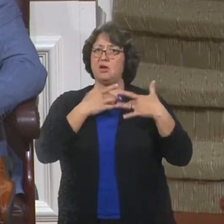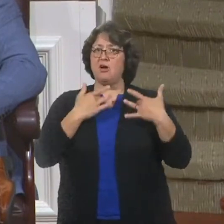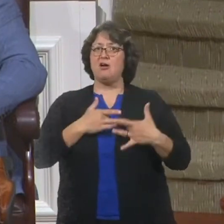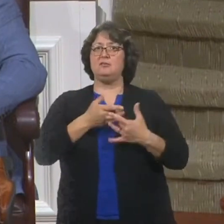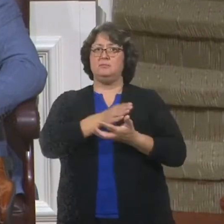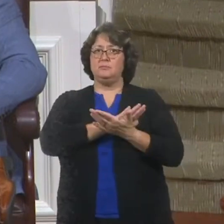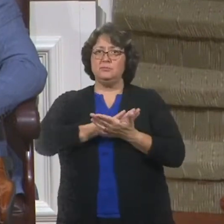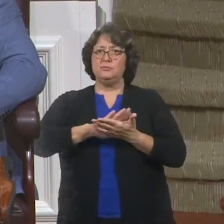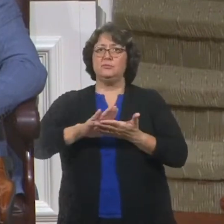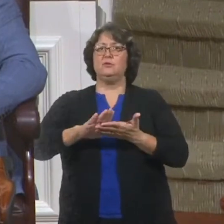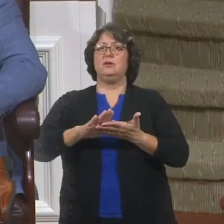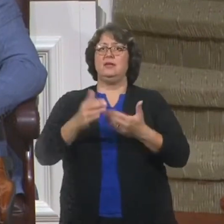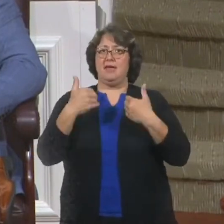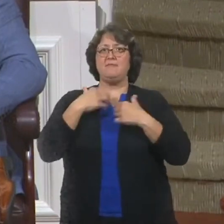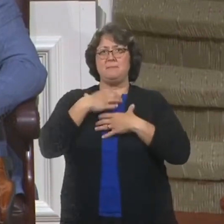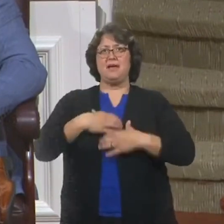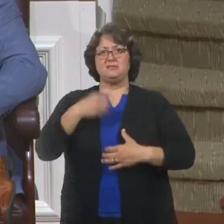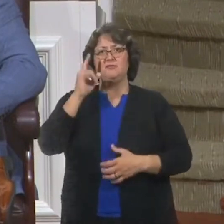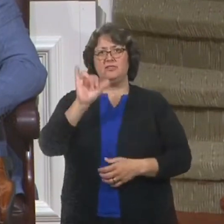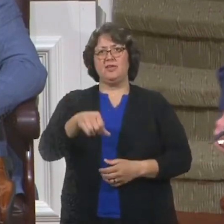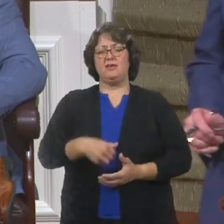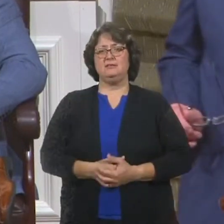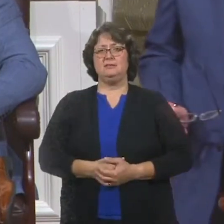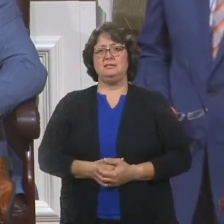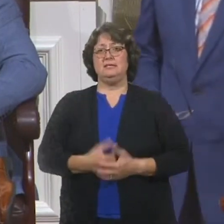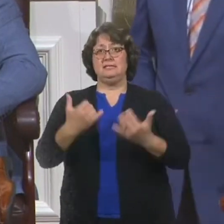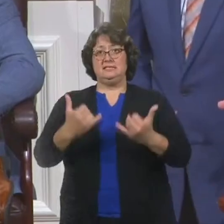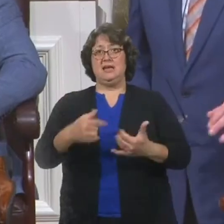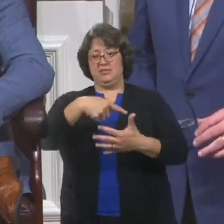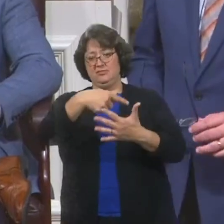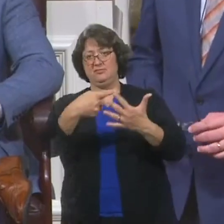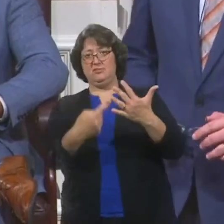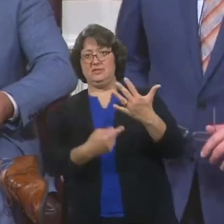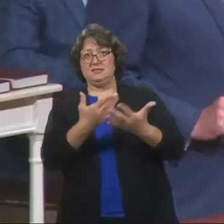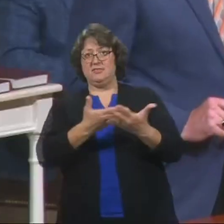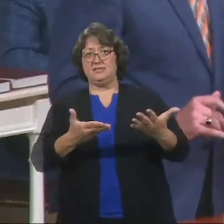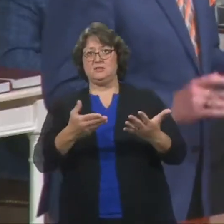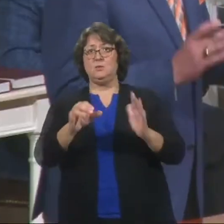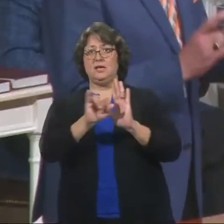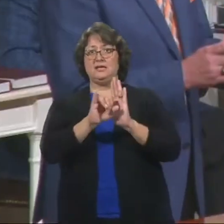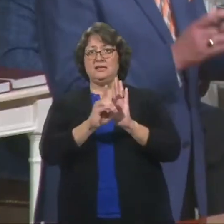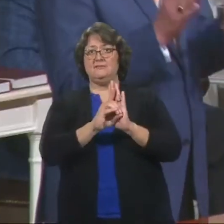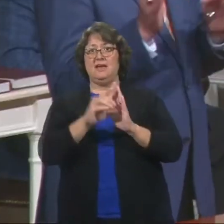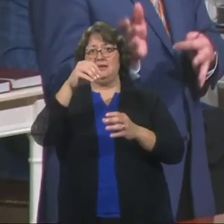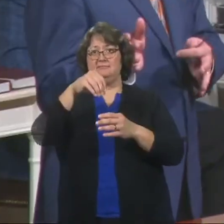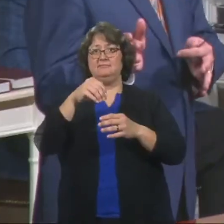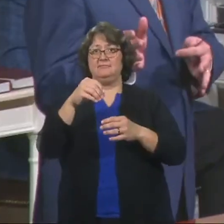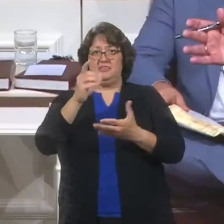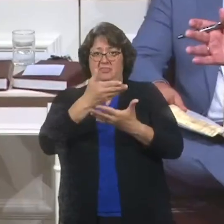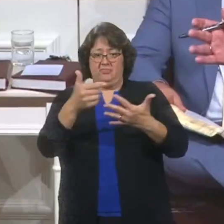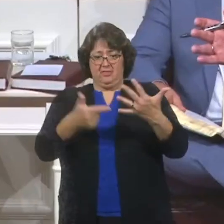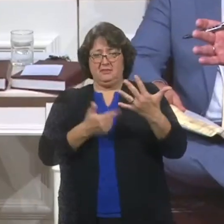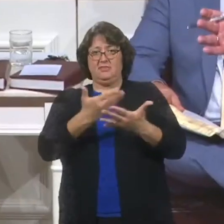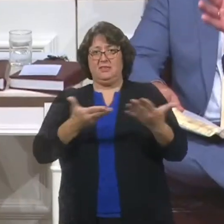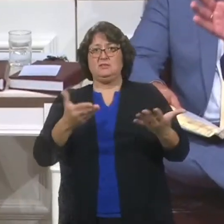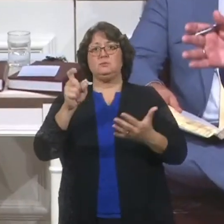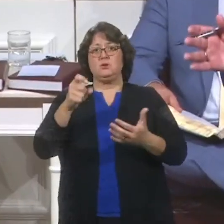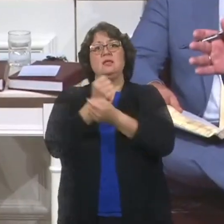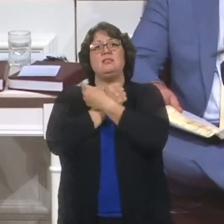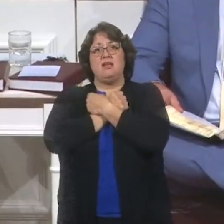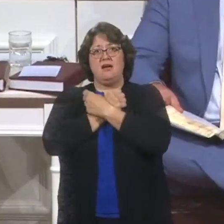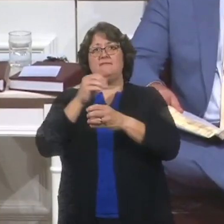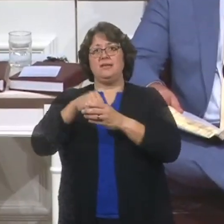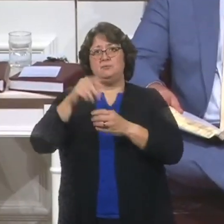ought to be something we have a passion for. So we looked at a few things. These are the ones that we've identified. There are things that we're supposed to love in the Bible, in the